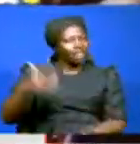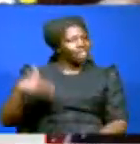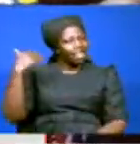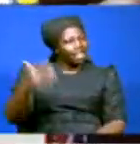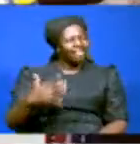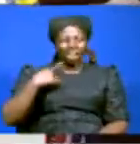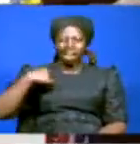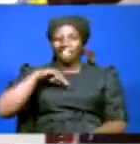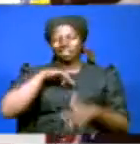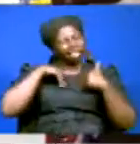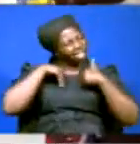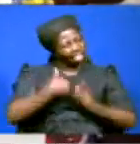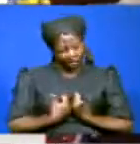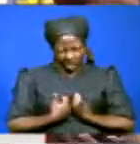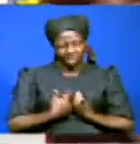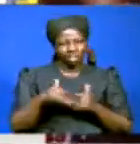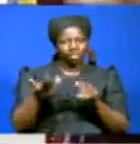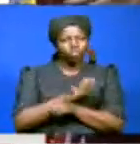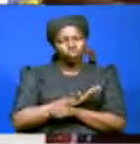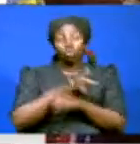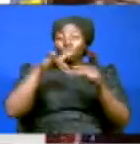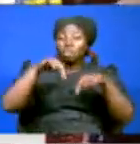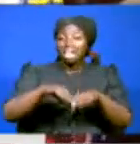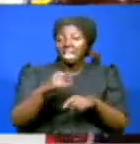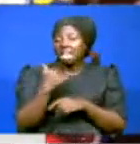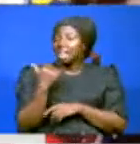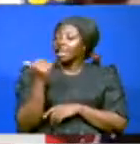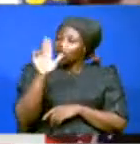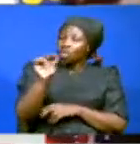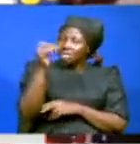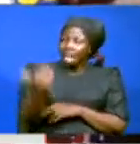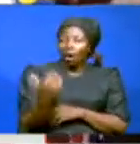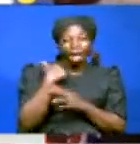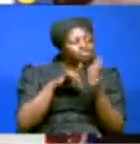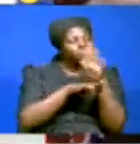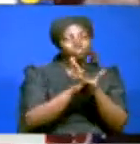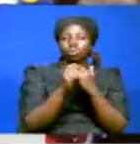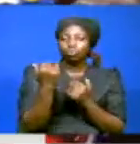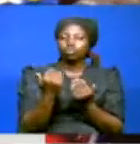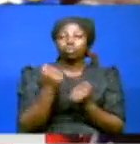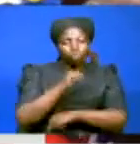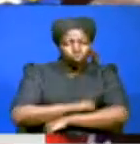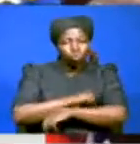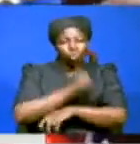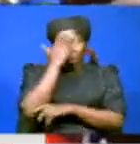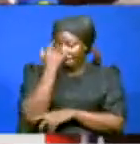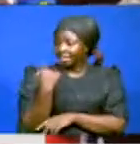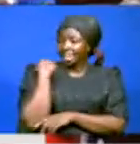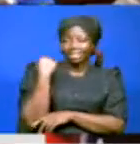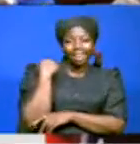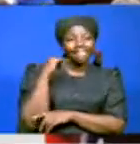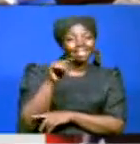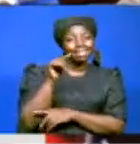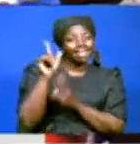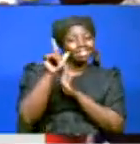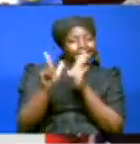Tumechoka. Kabisa. Leo hakuna mtoto wetu hata mmoja ambaye amefungua shule. Kwa sababu jana ilikuwa mafundisho kwa